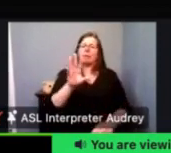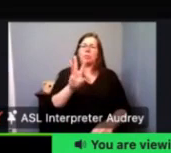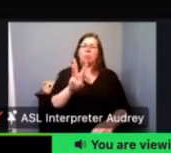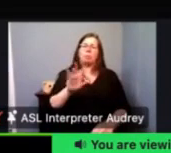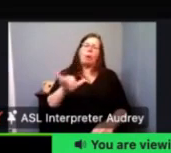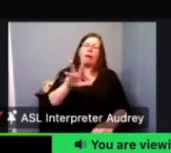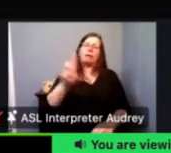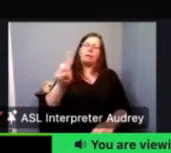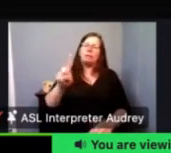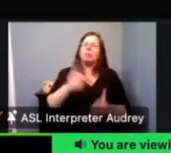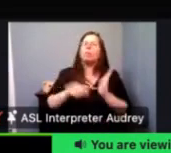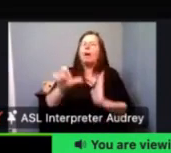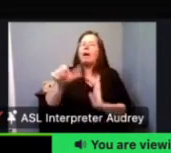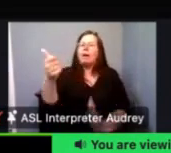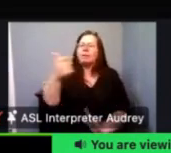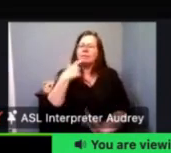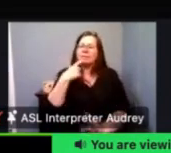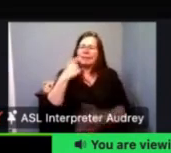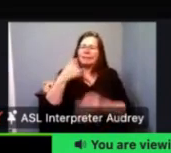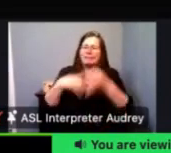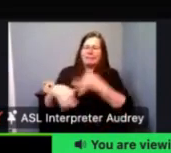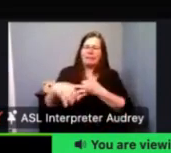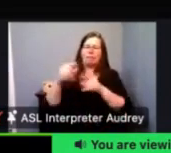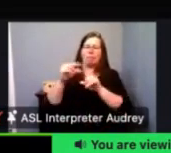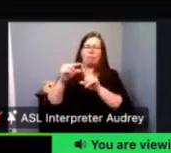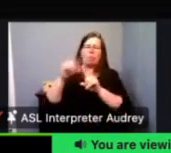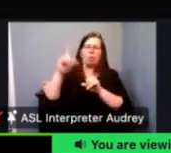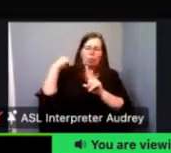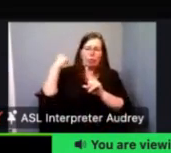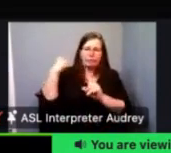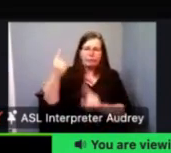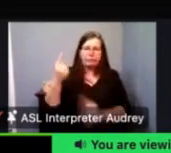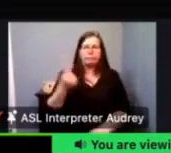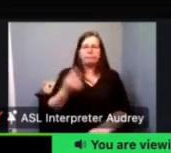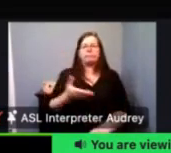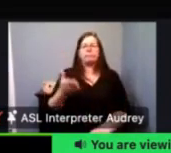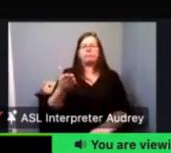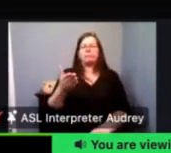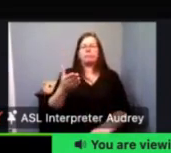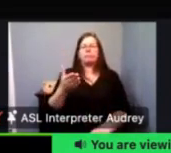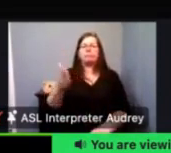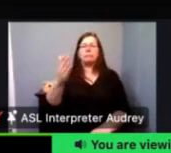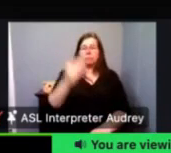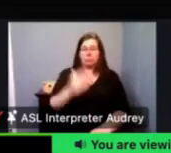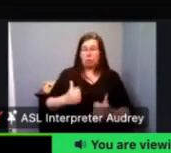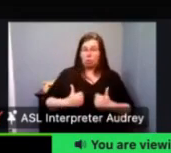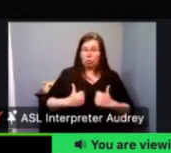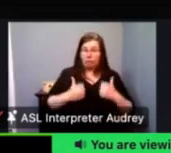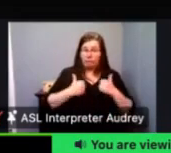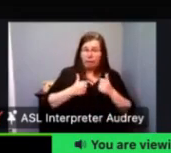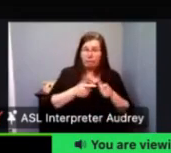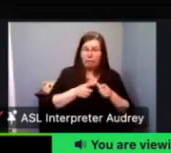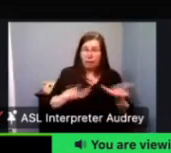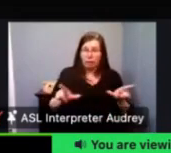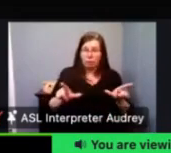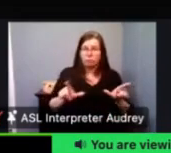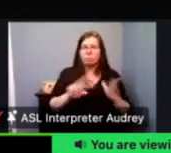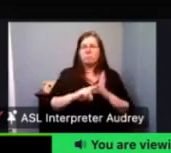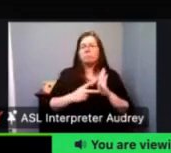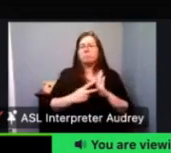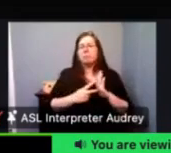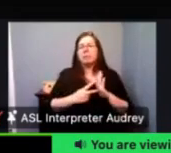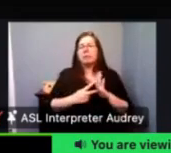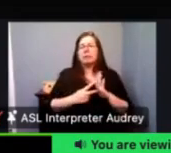or what else can we say instead of crazy? So there's thriving language, or there's surviving language, which is words